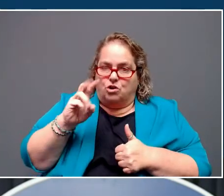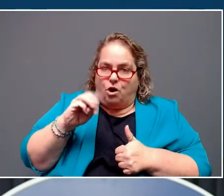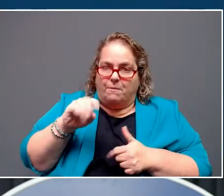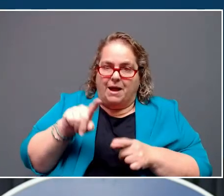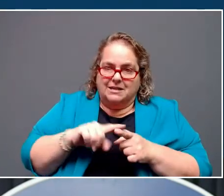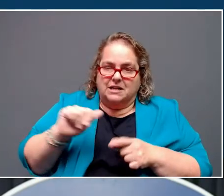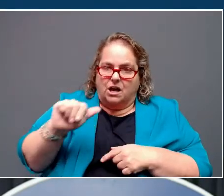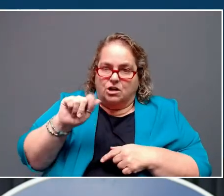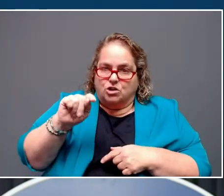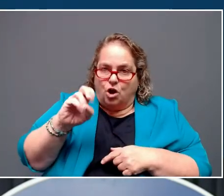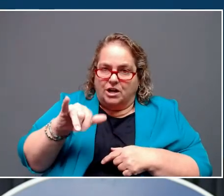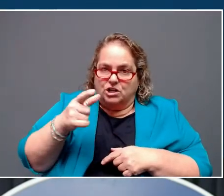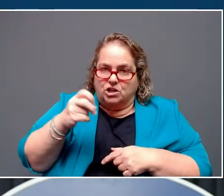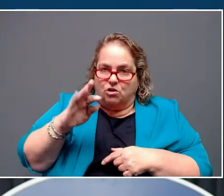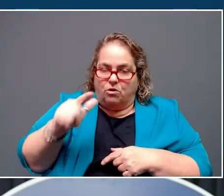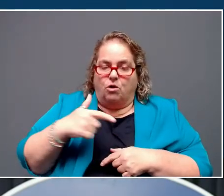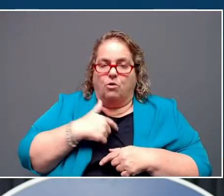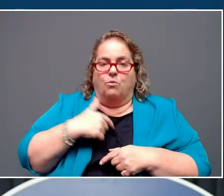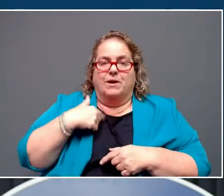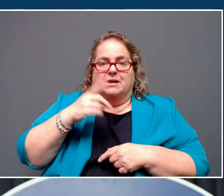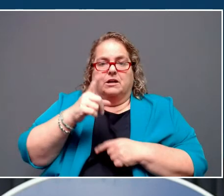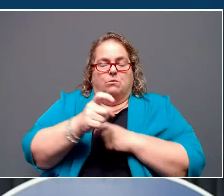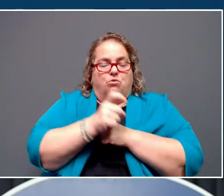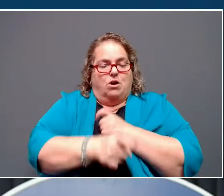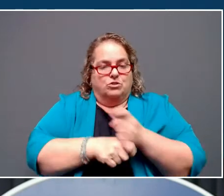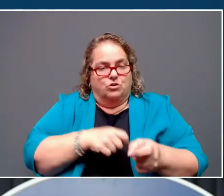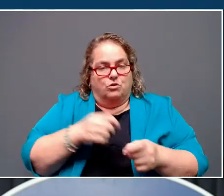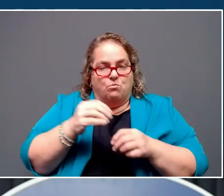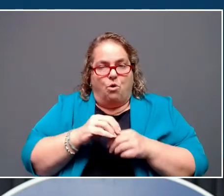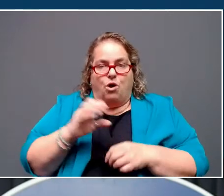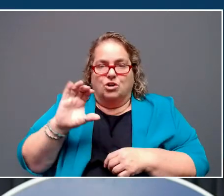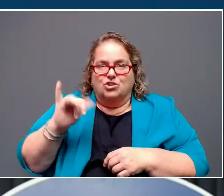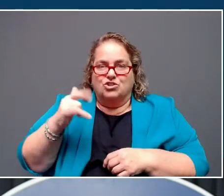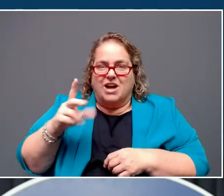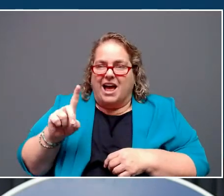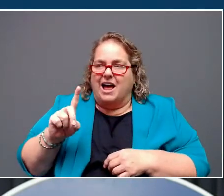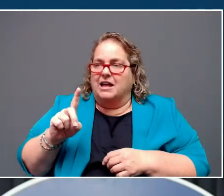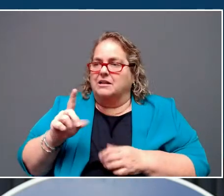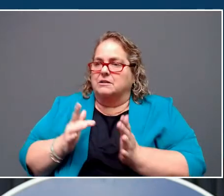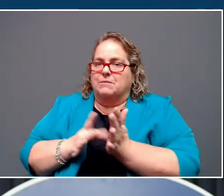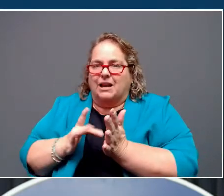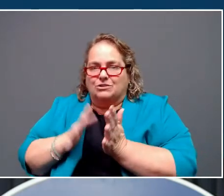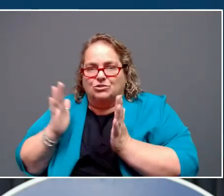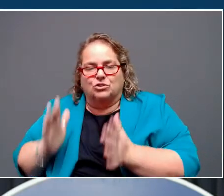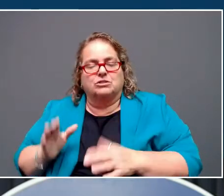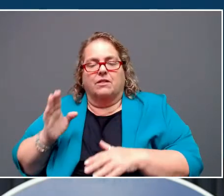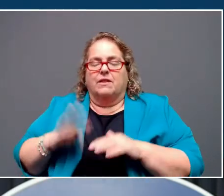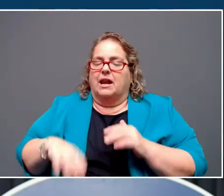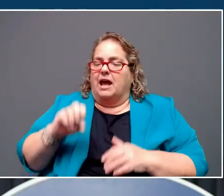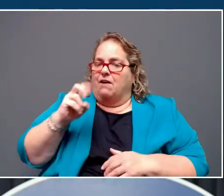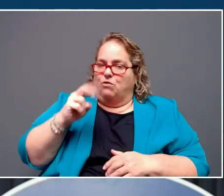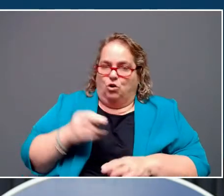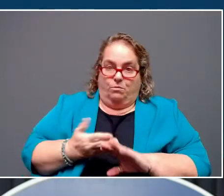prosecuted more child predators than had ever been done. We worked on